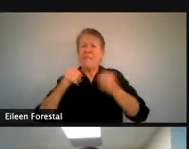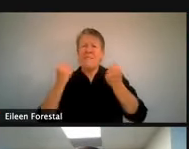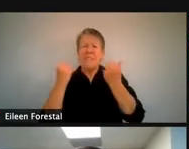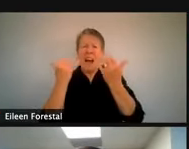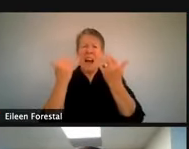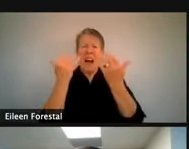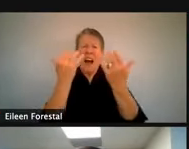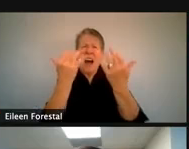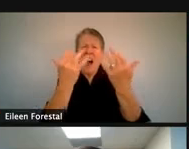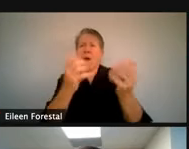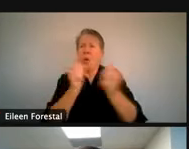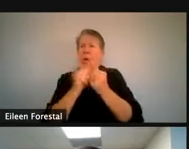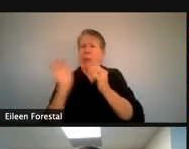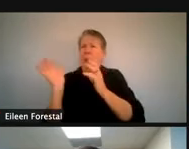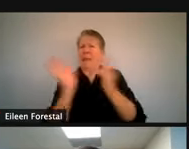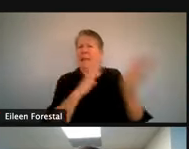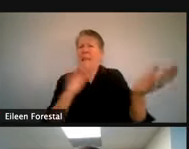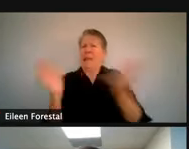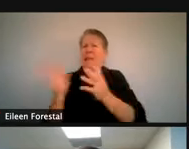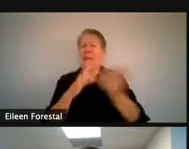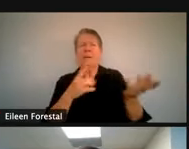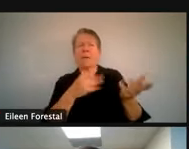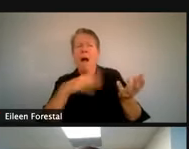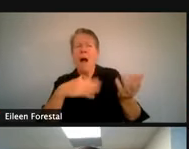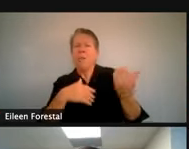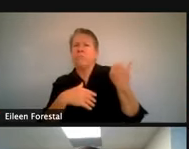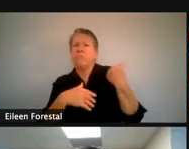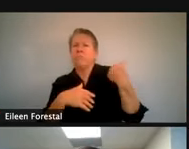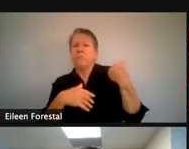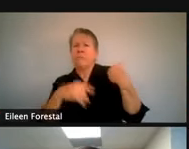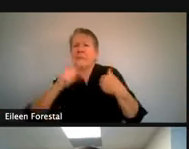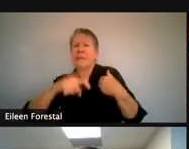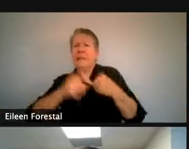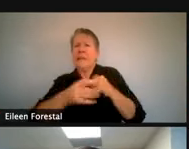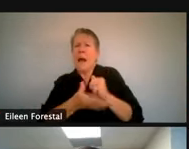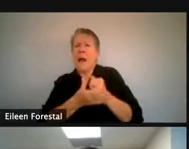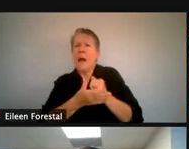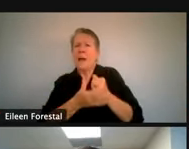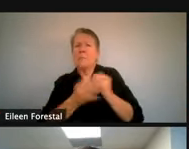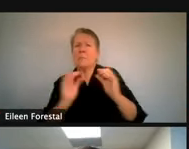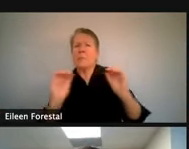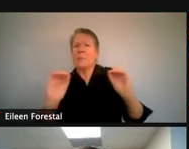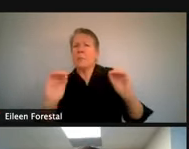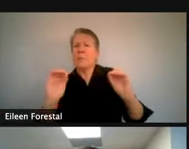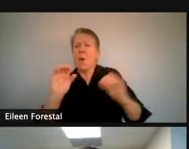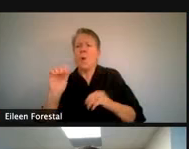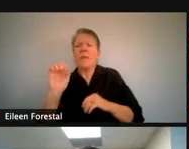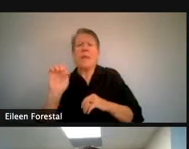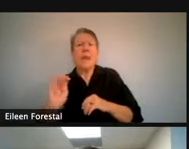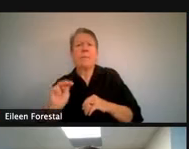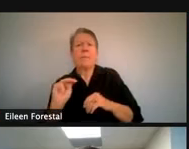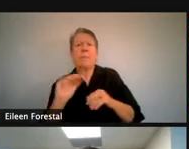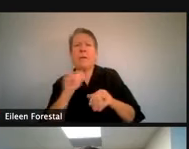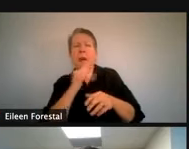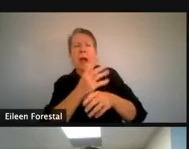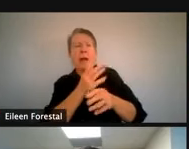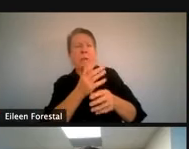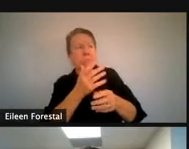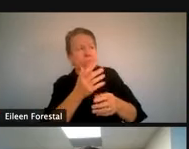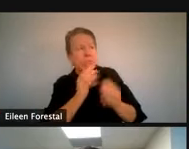We have not, and I get those. They come directly to my email, so I know when those EMAC requests pop up, and that's